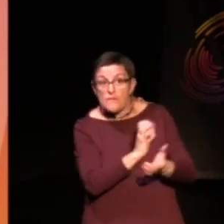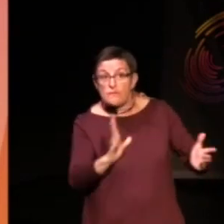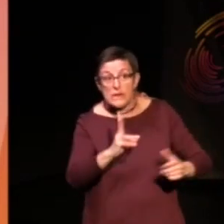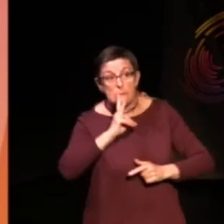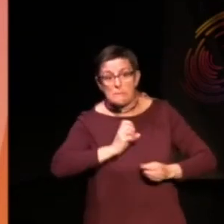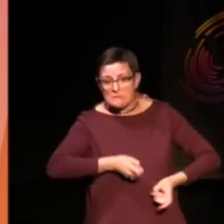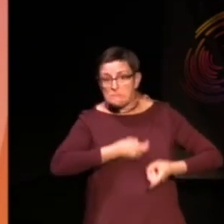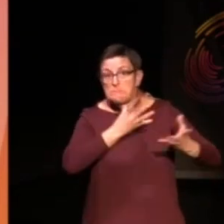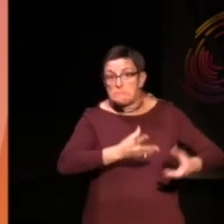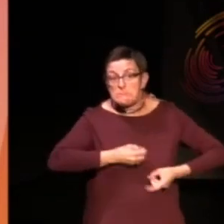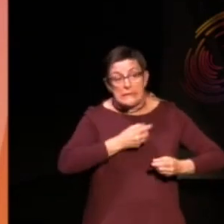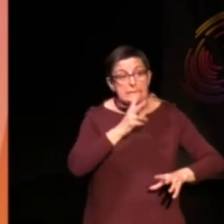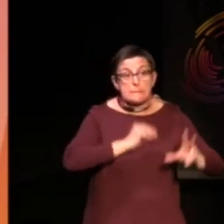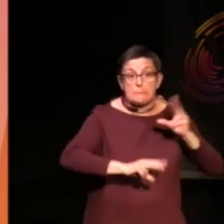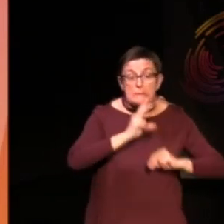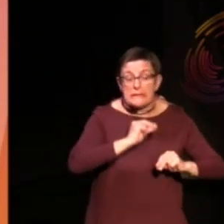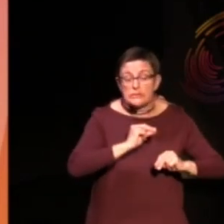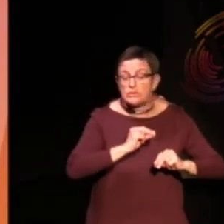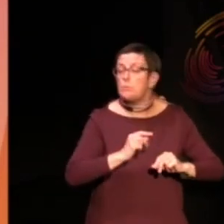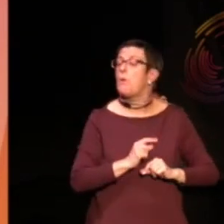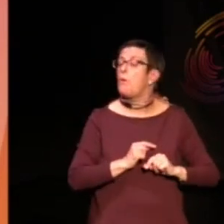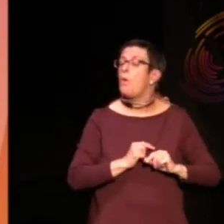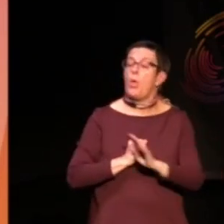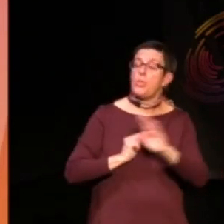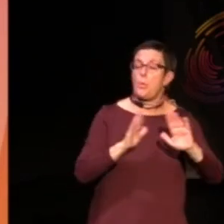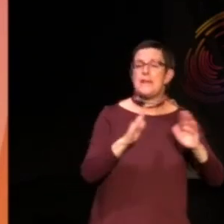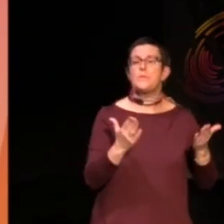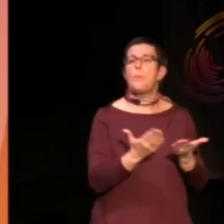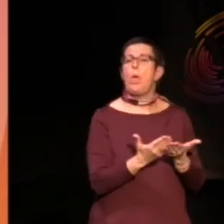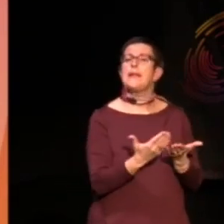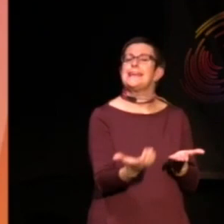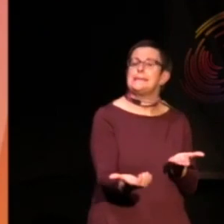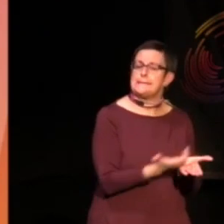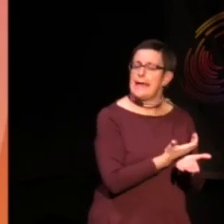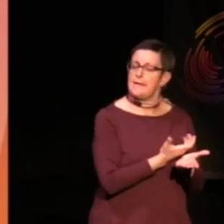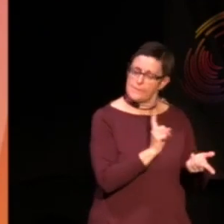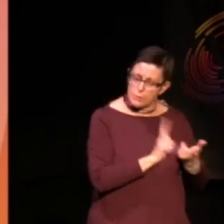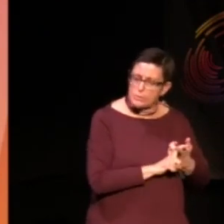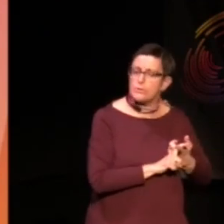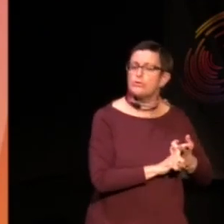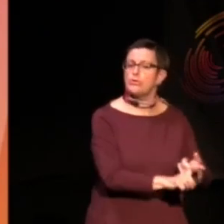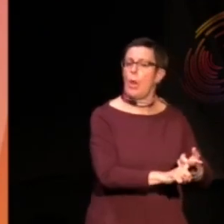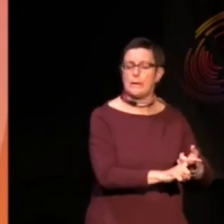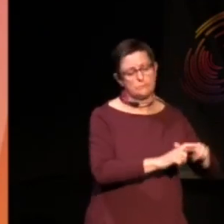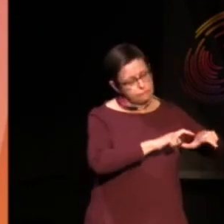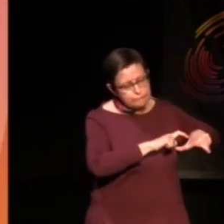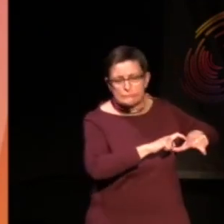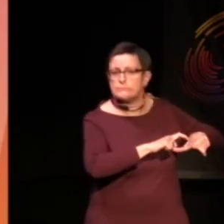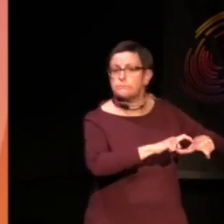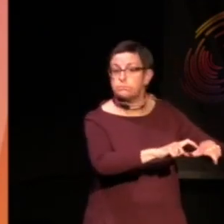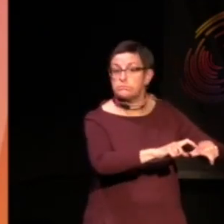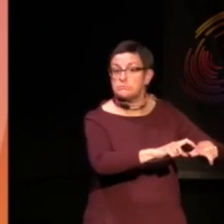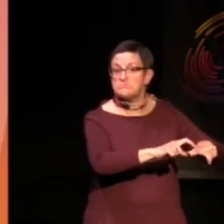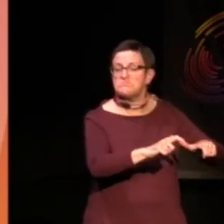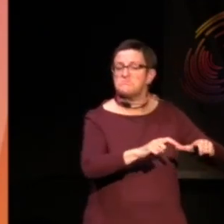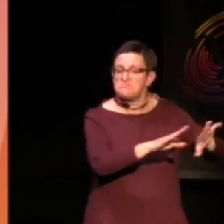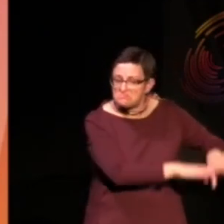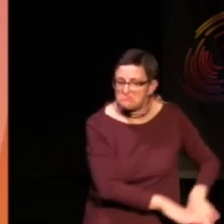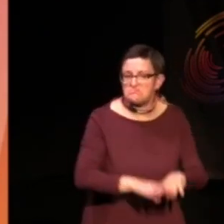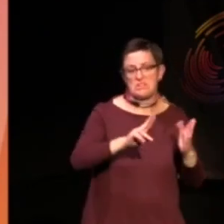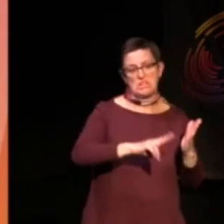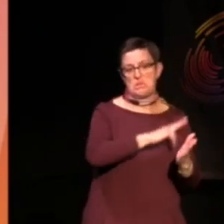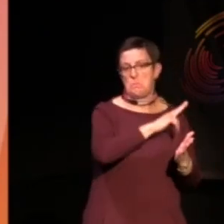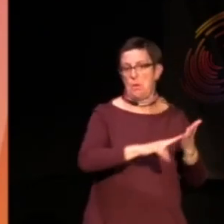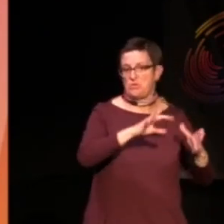diversity? The Western world was regarded as safe, solid, stable. Democracy, once achieved,